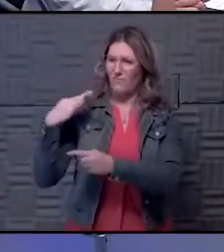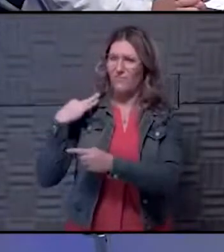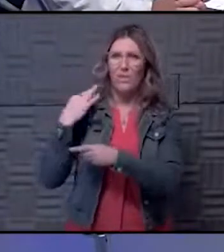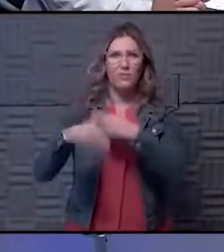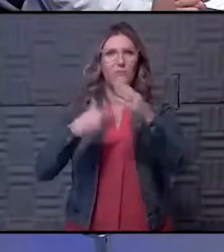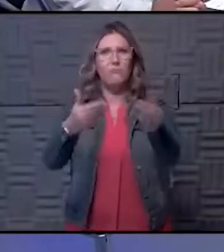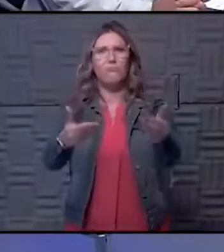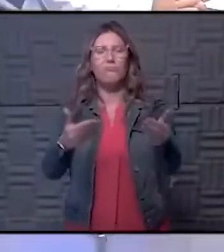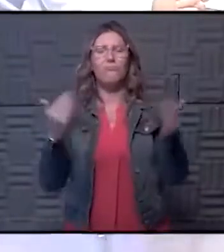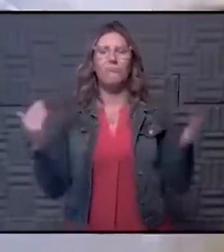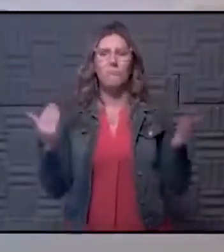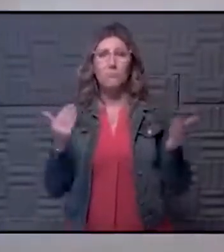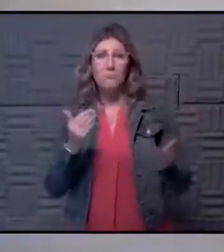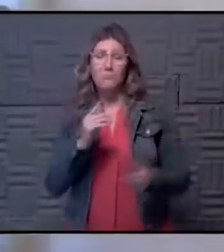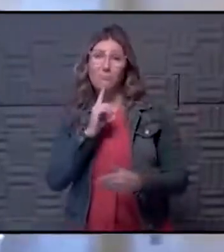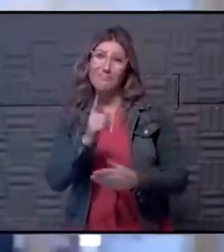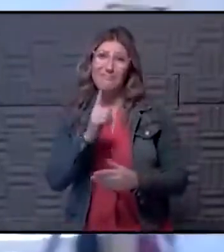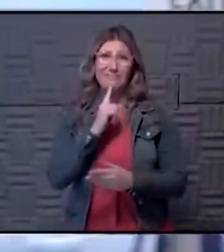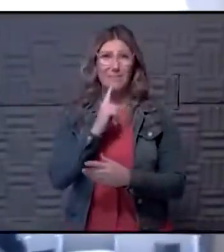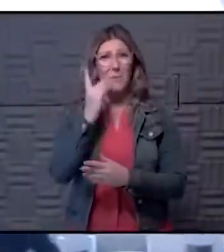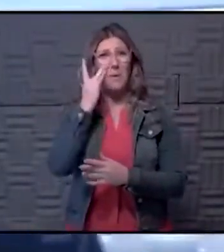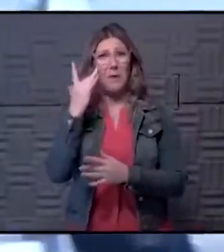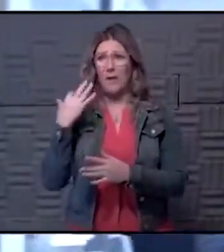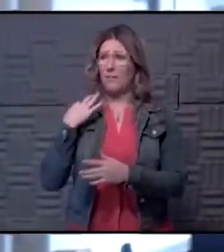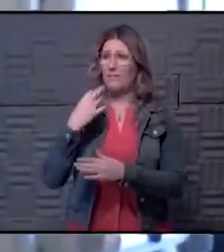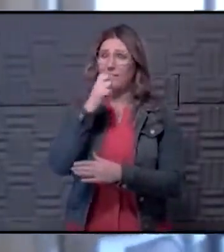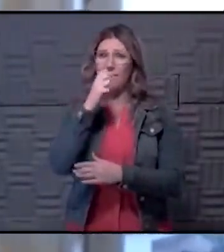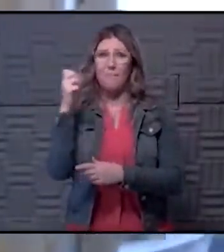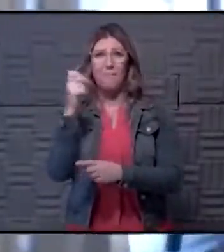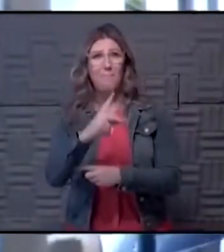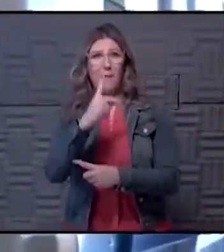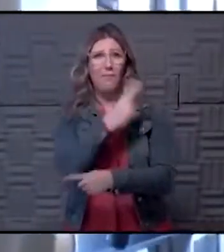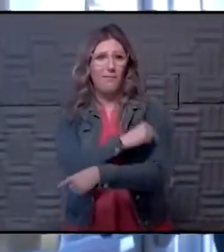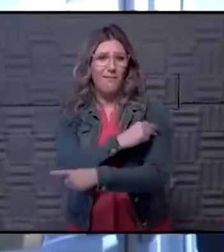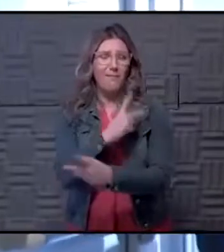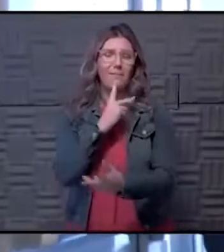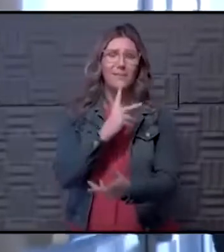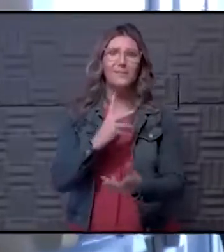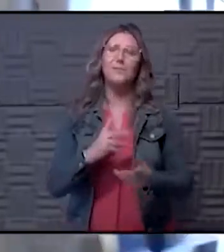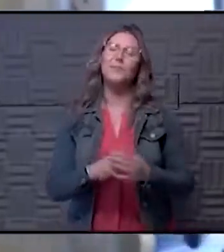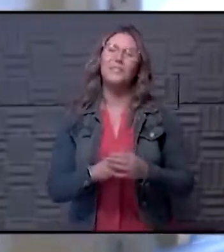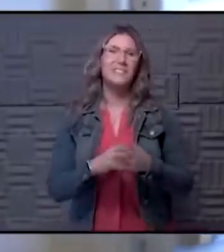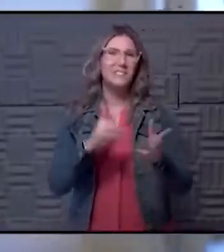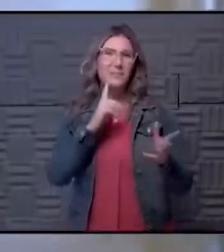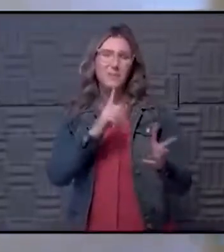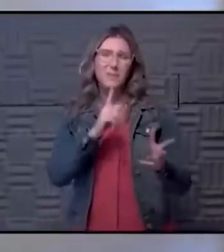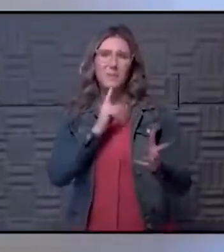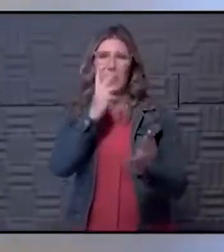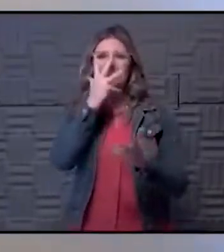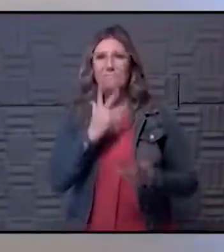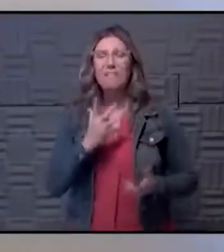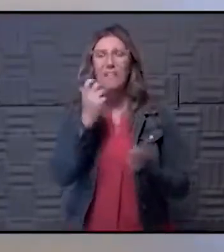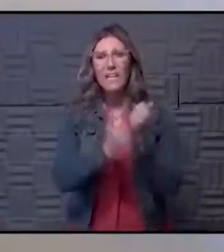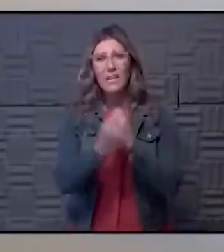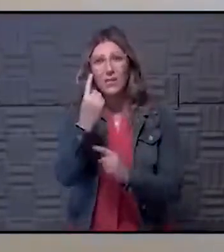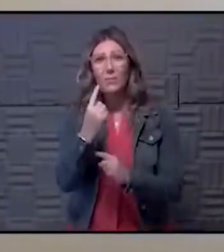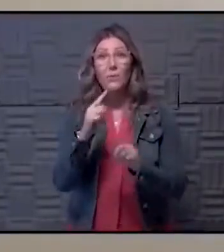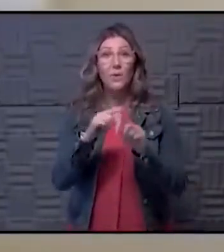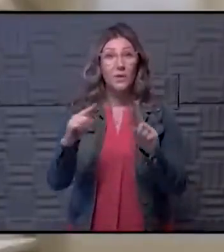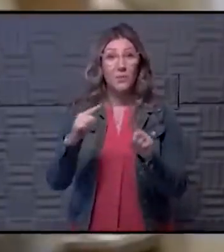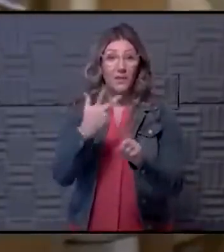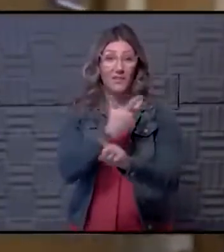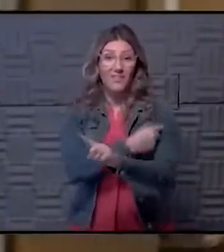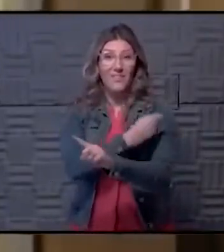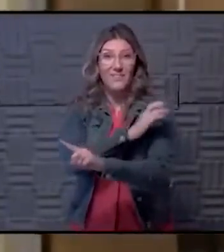some ways, because the volunteers couldn't even come back into the hospital, and that's been a loss for all of us. But as our vaccine